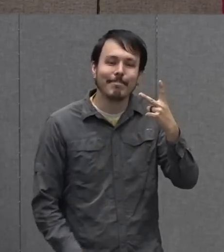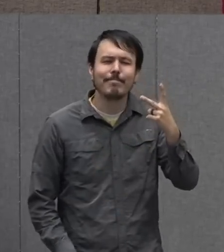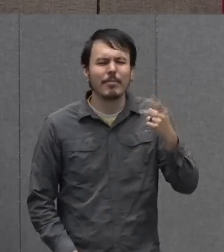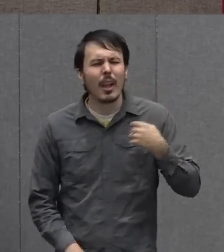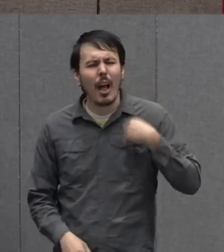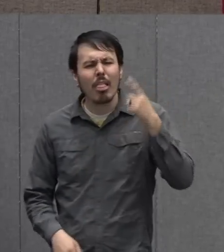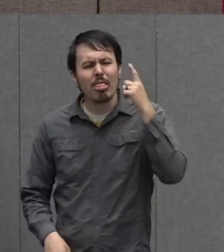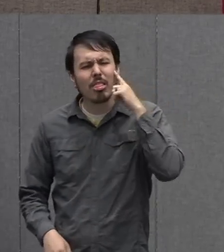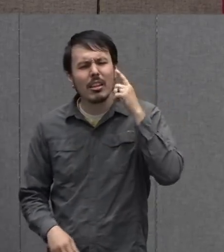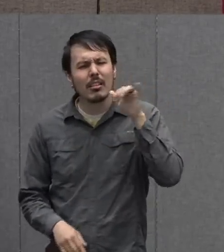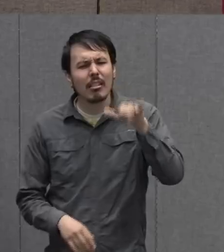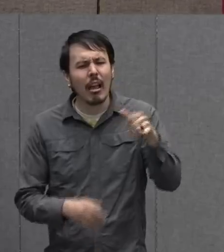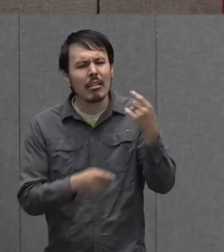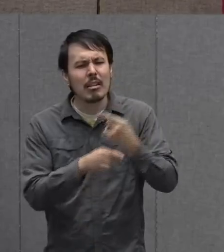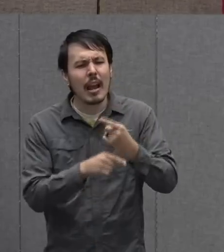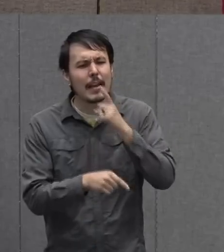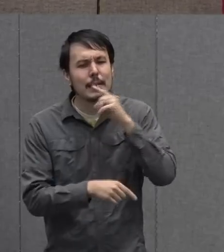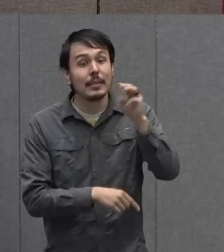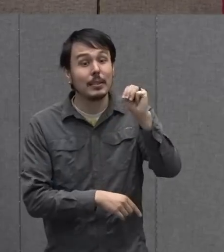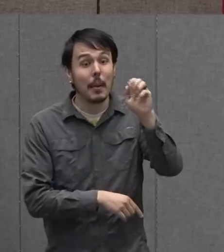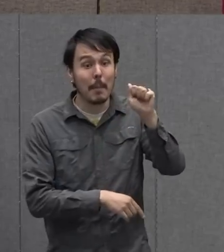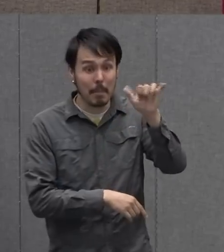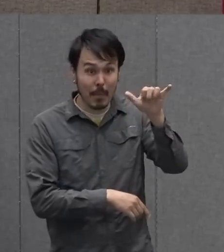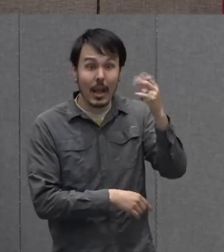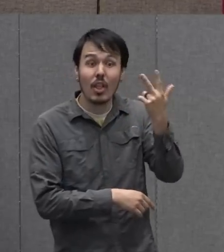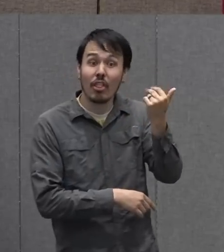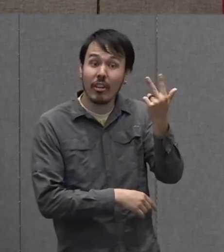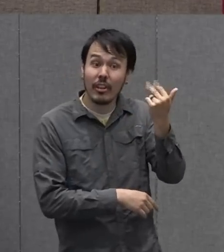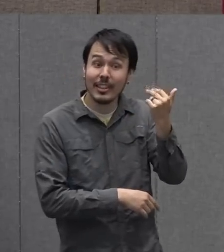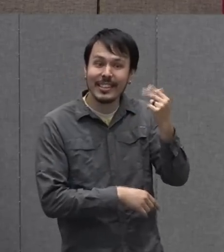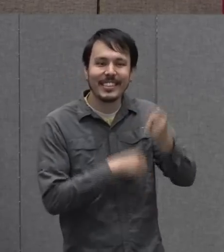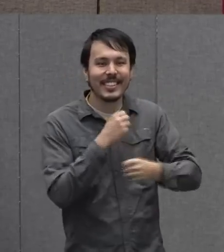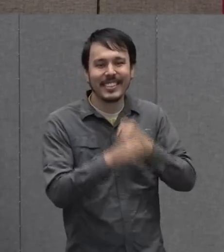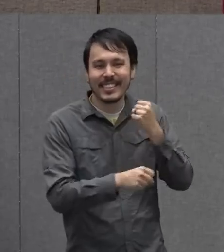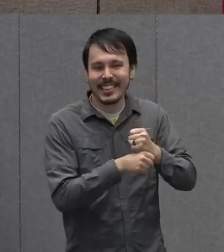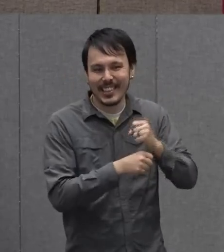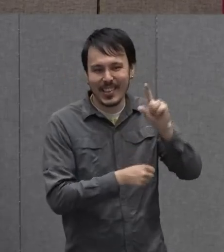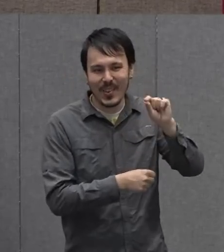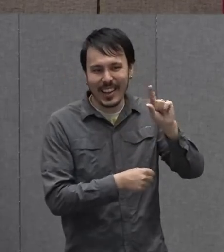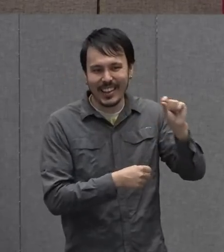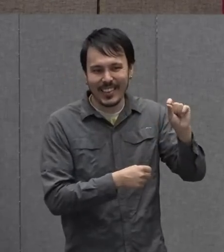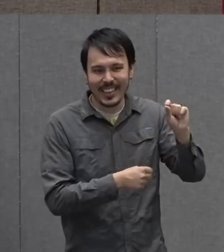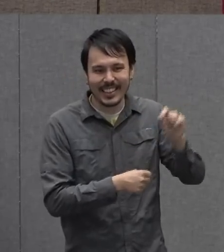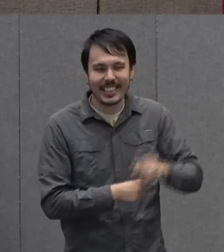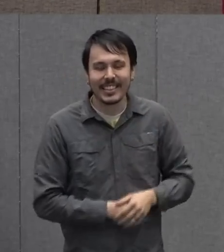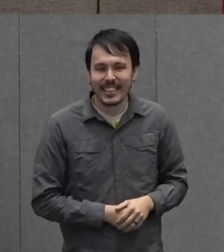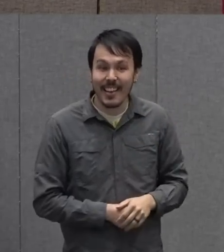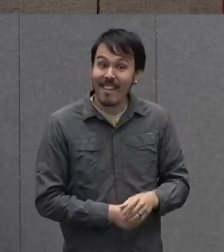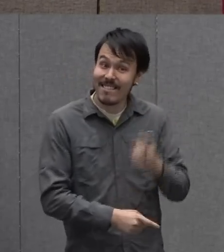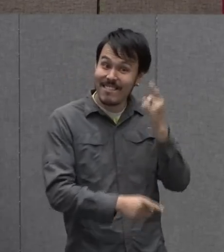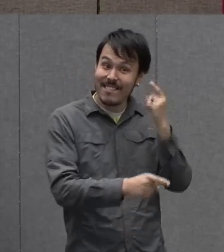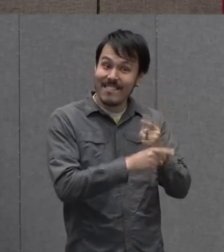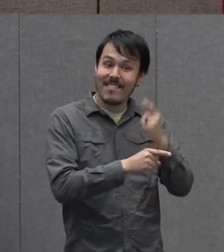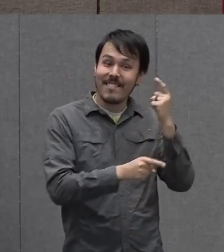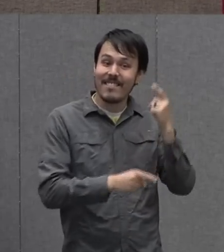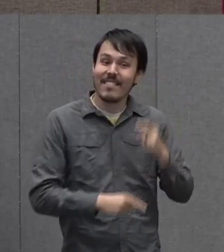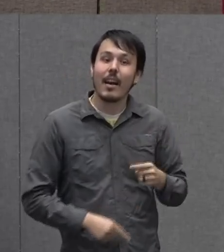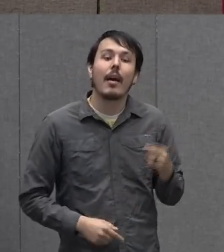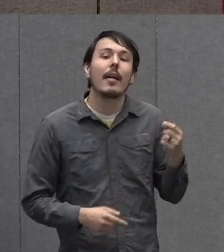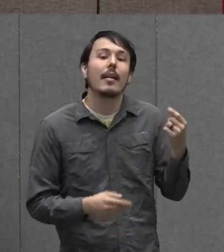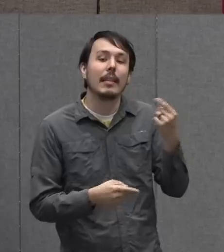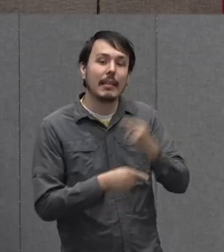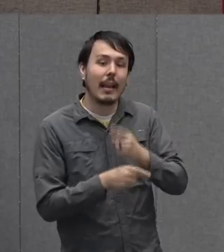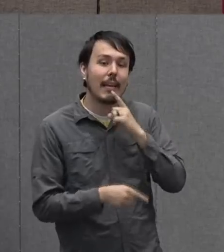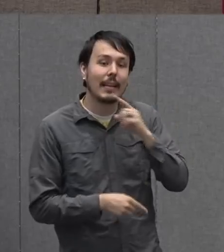the secret date is May 13th, 2020. And that's right. The date is